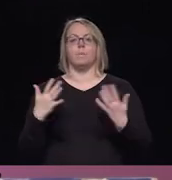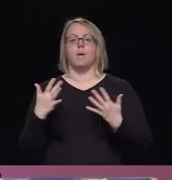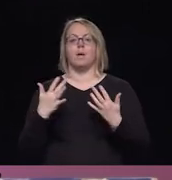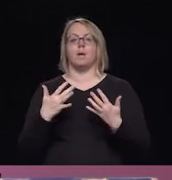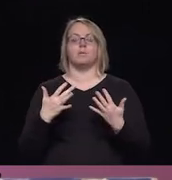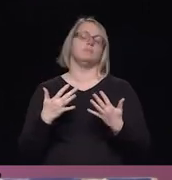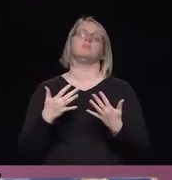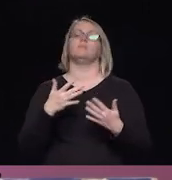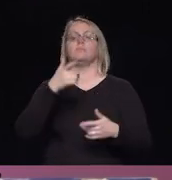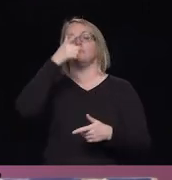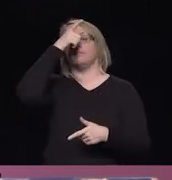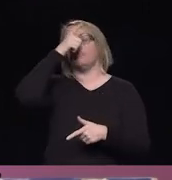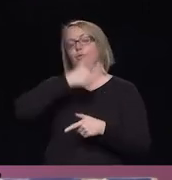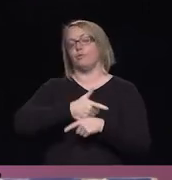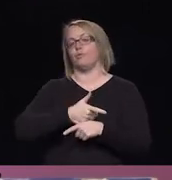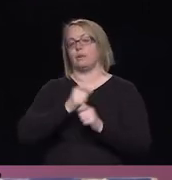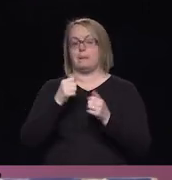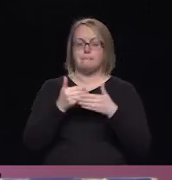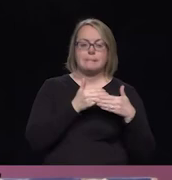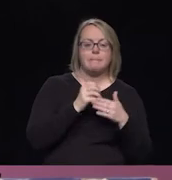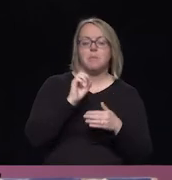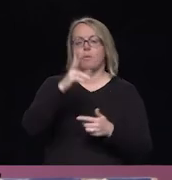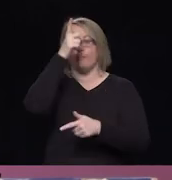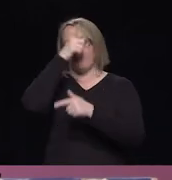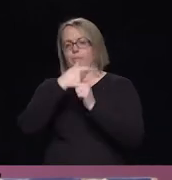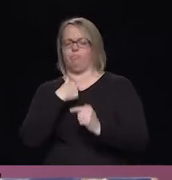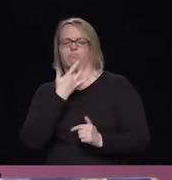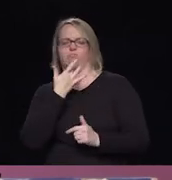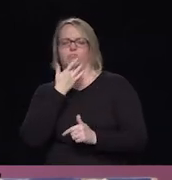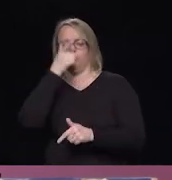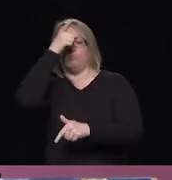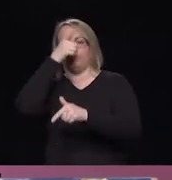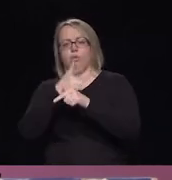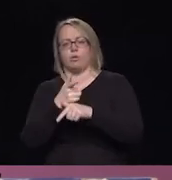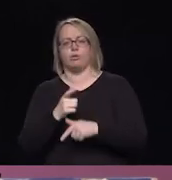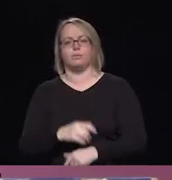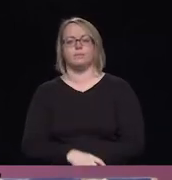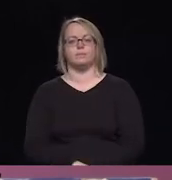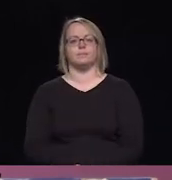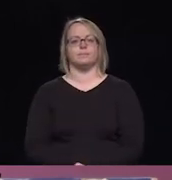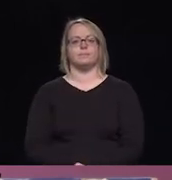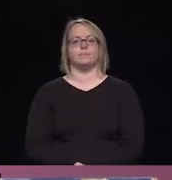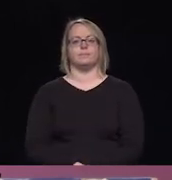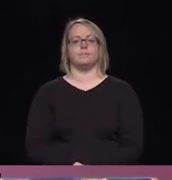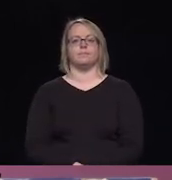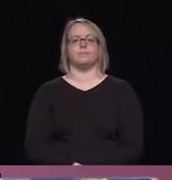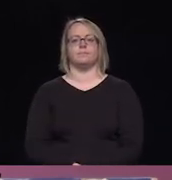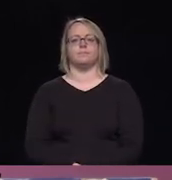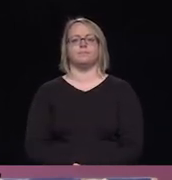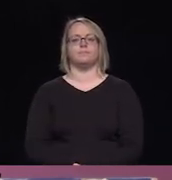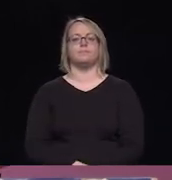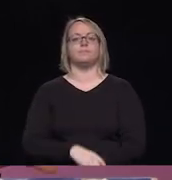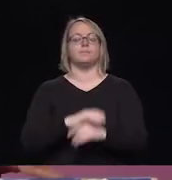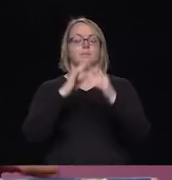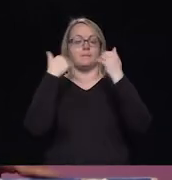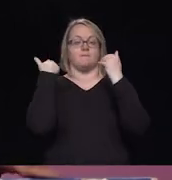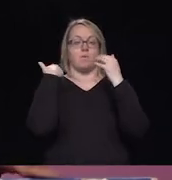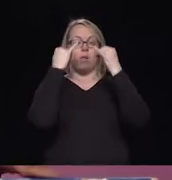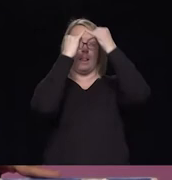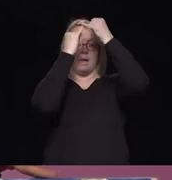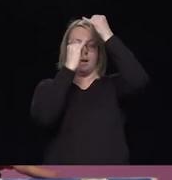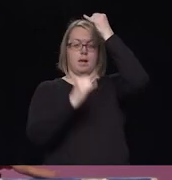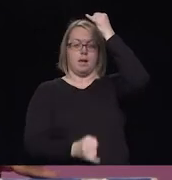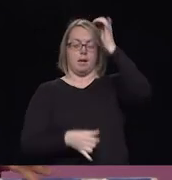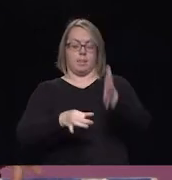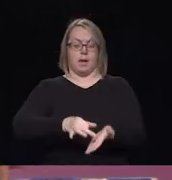We're going to dip into black. Scrape it off so that you don't have too much. Do you remember that pole